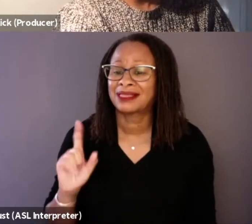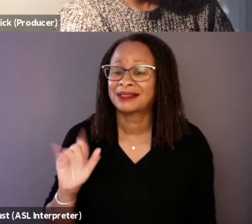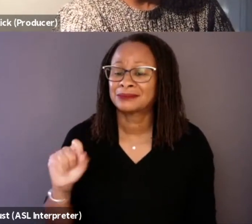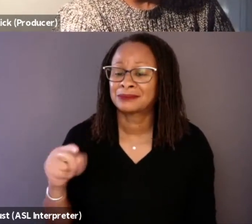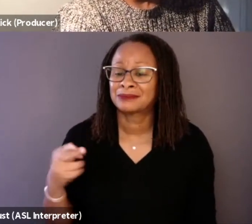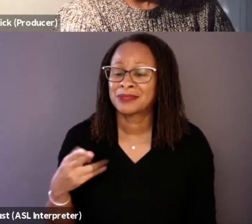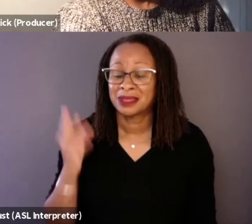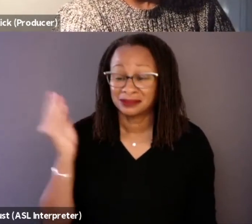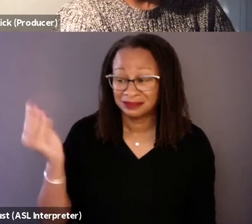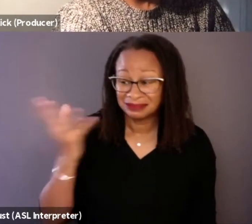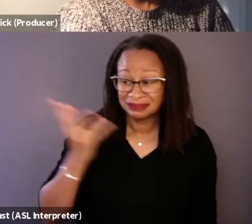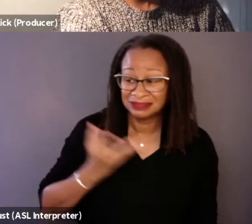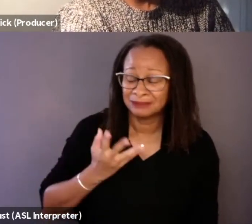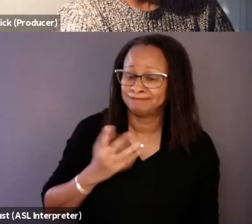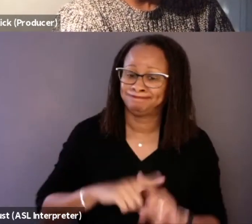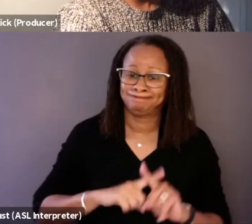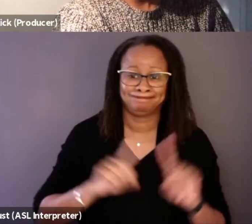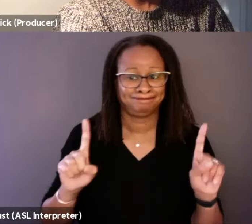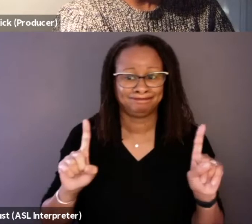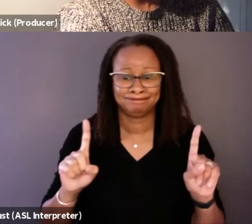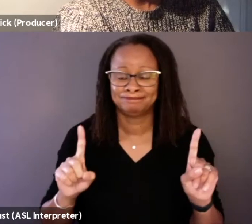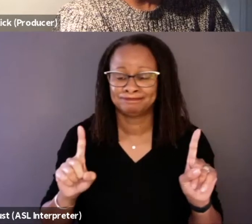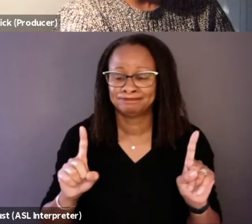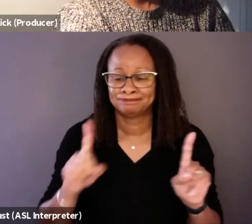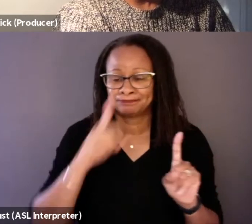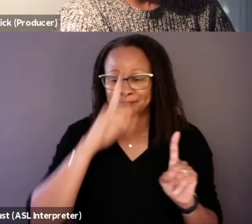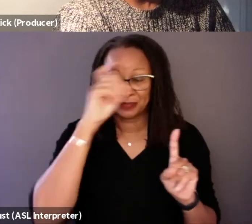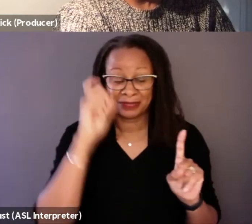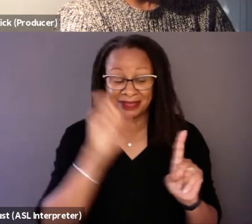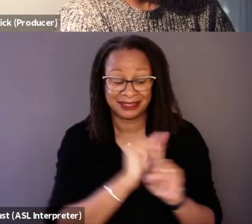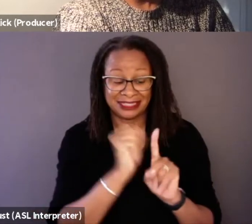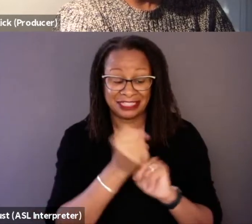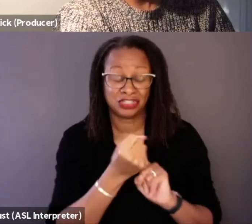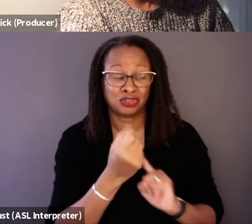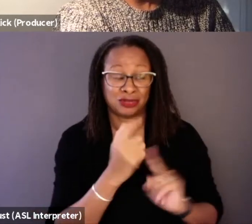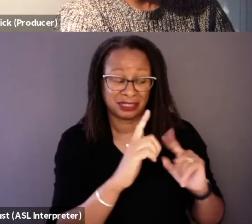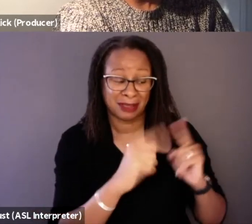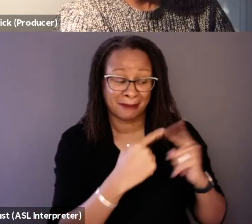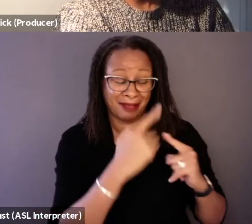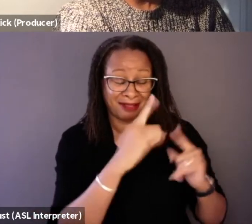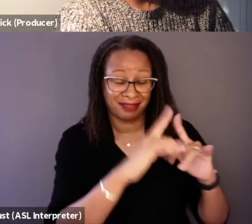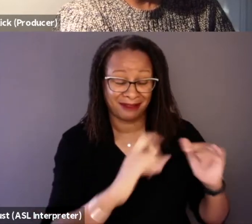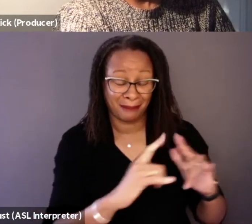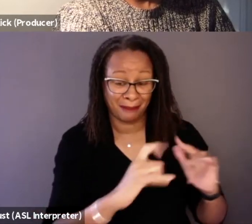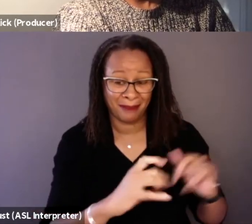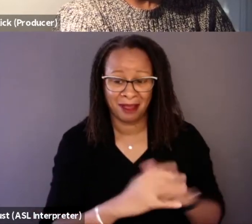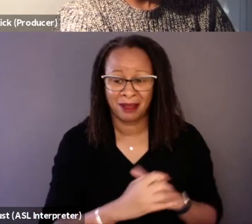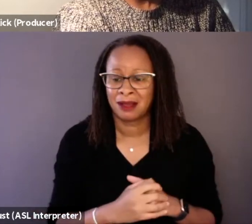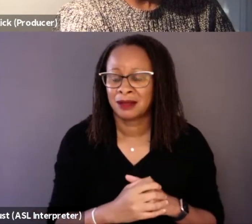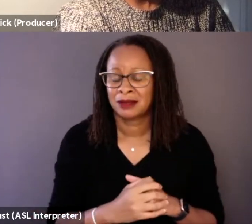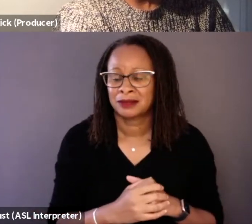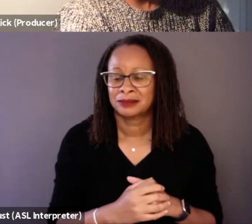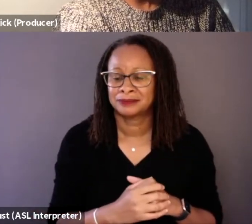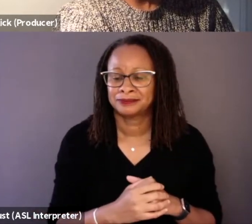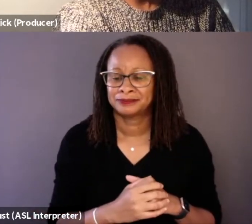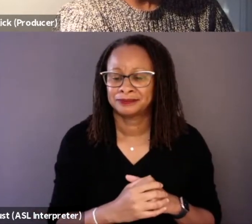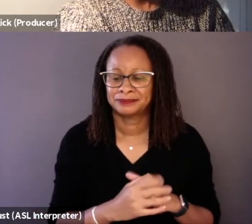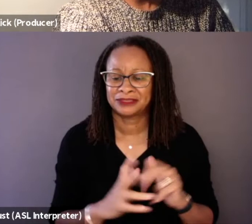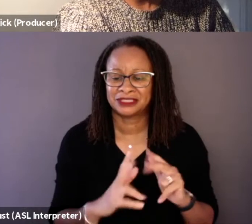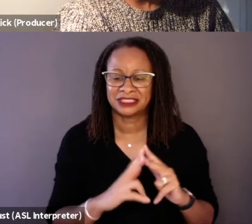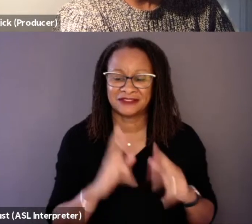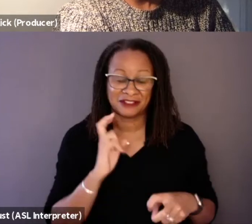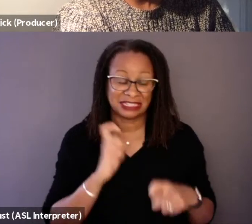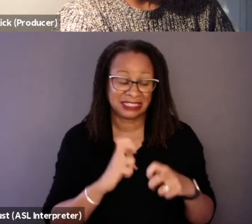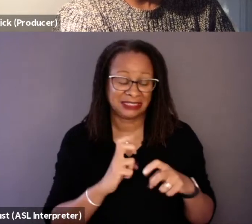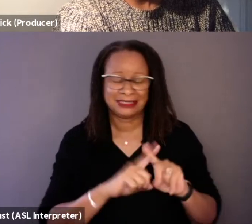Elizabeth told me it's different because the situation of the camp, and because it's very different,